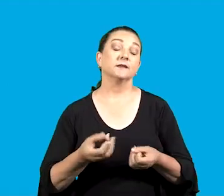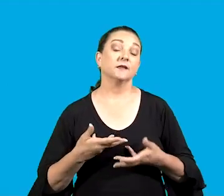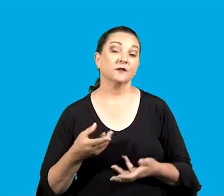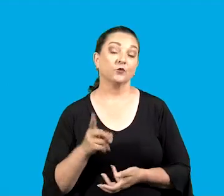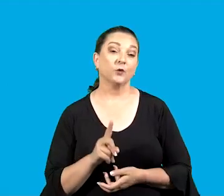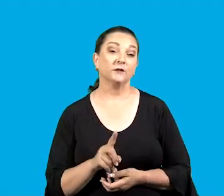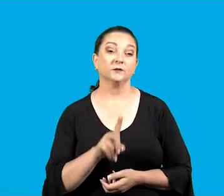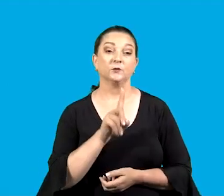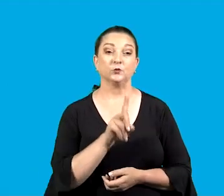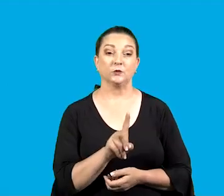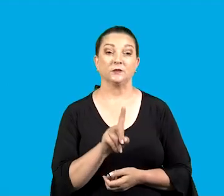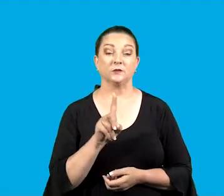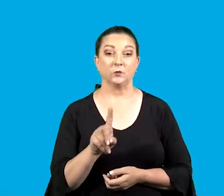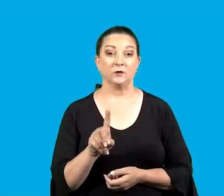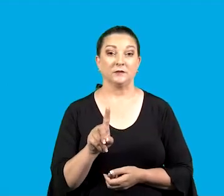me